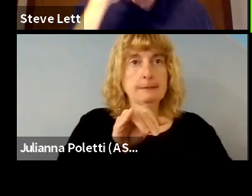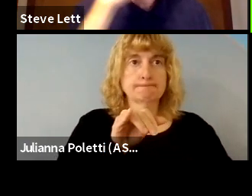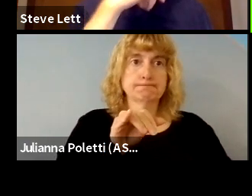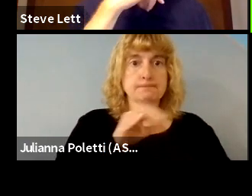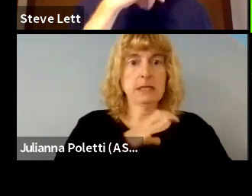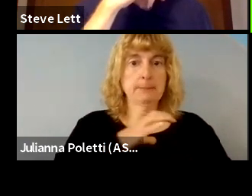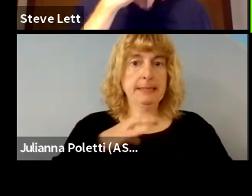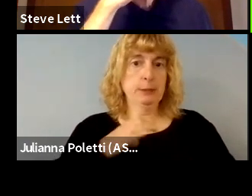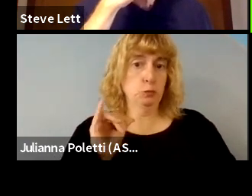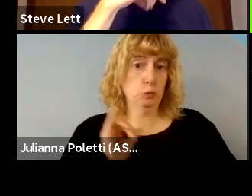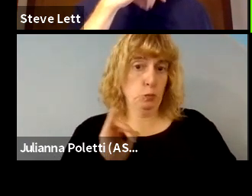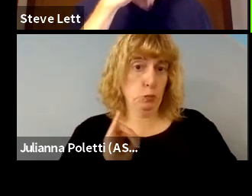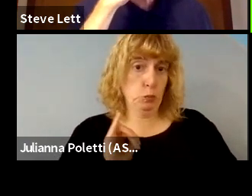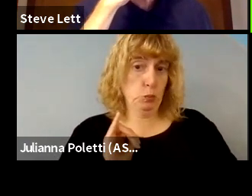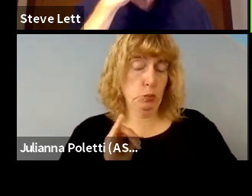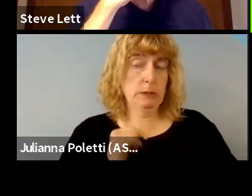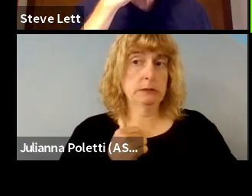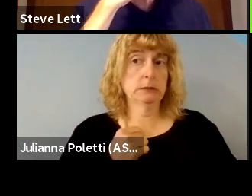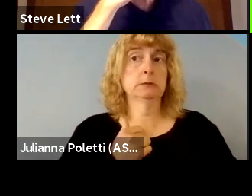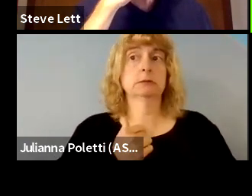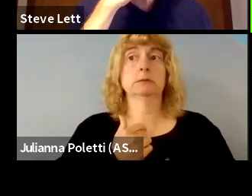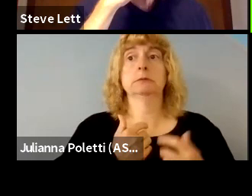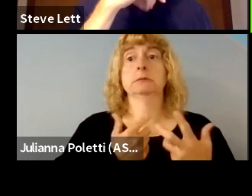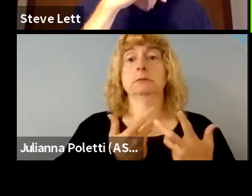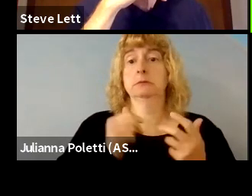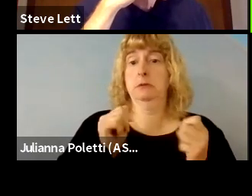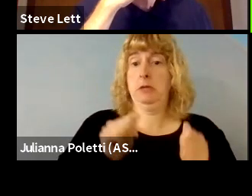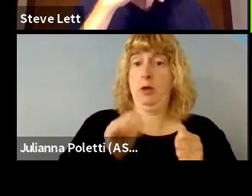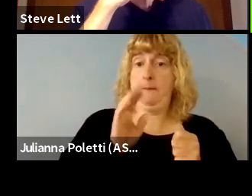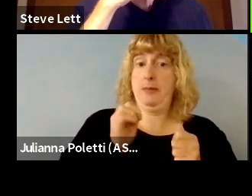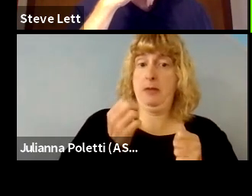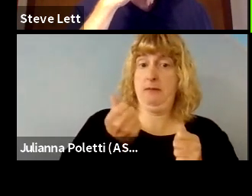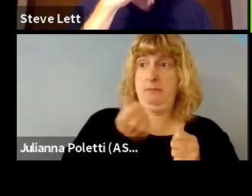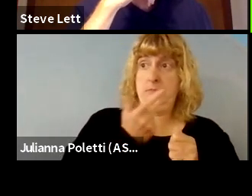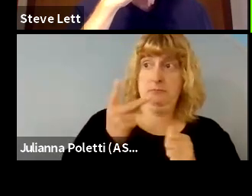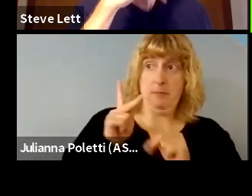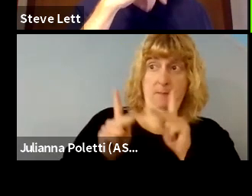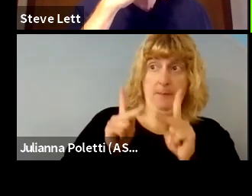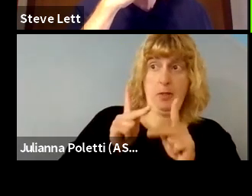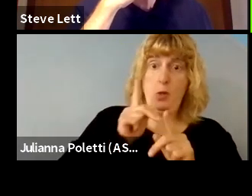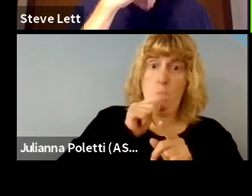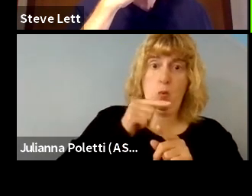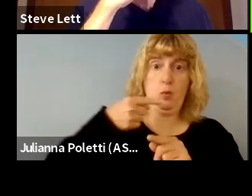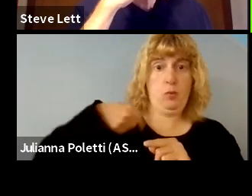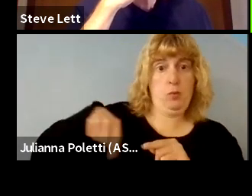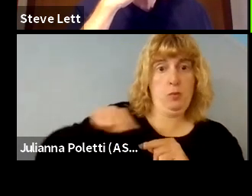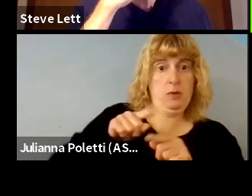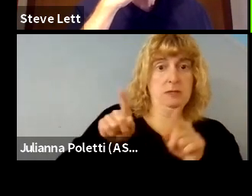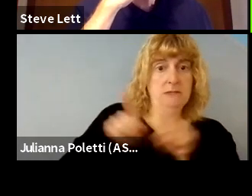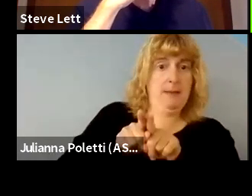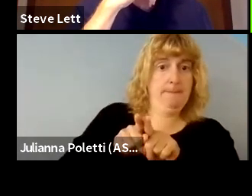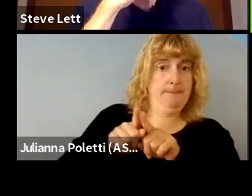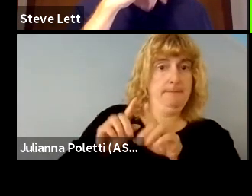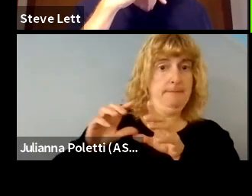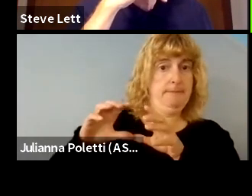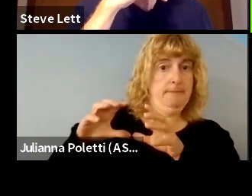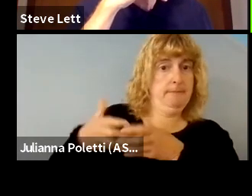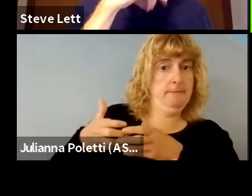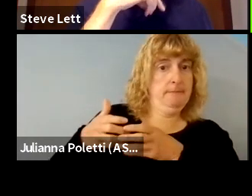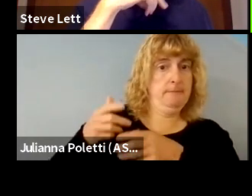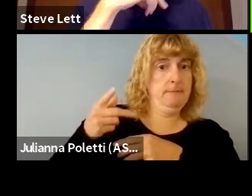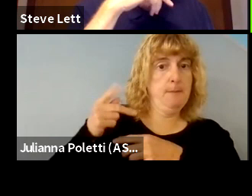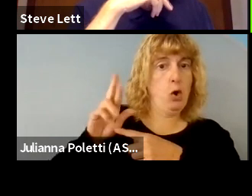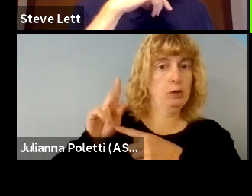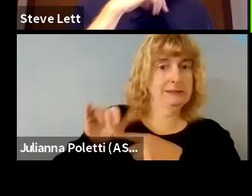committee too. There could be multiple people from the same party that want to take part in that